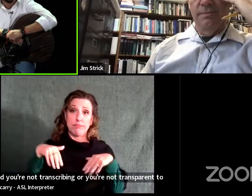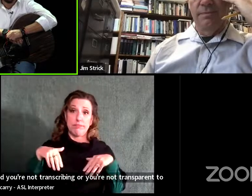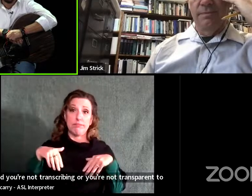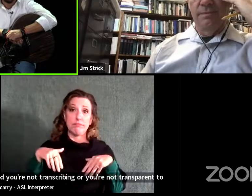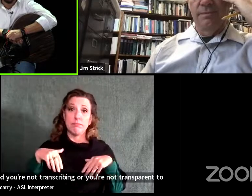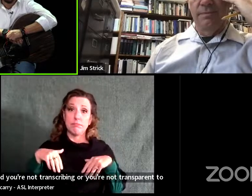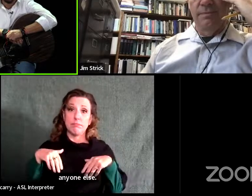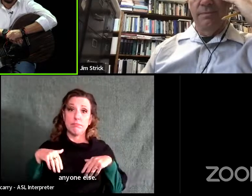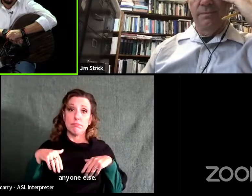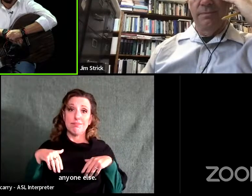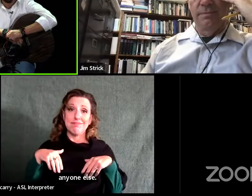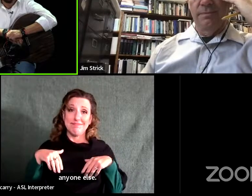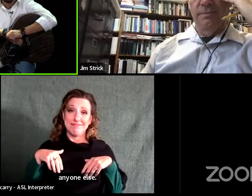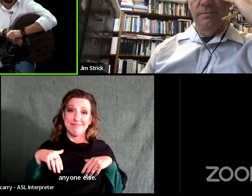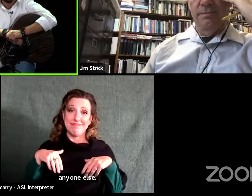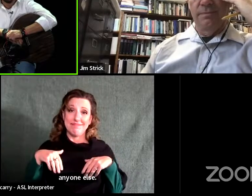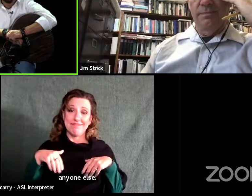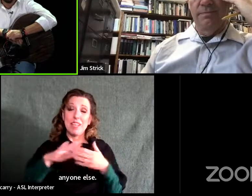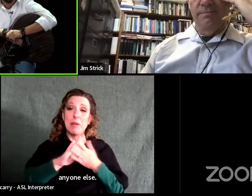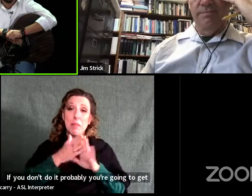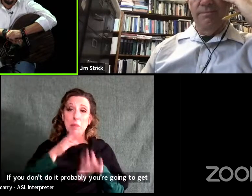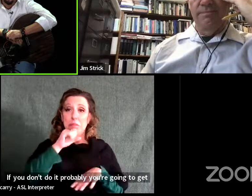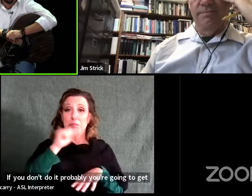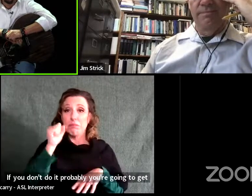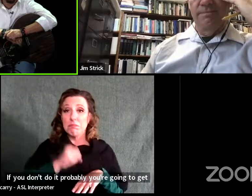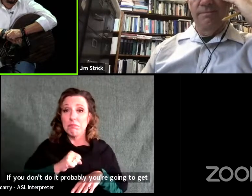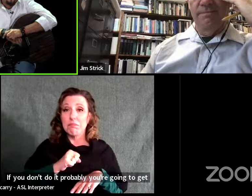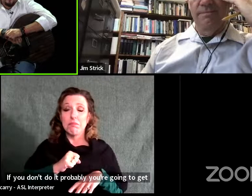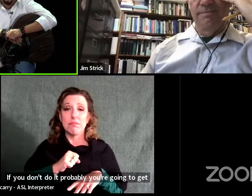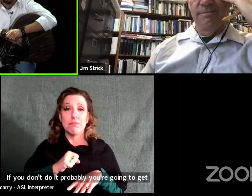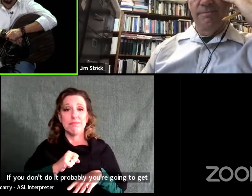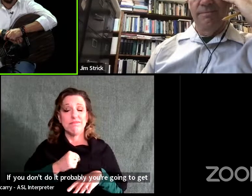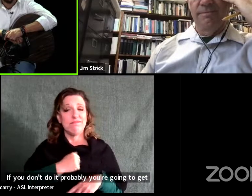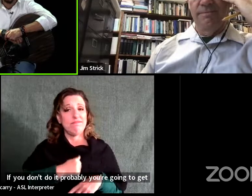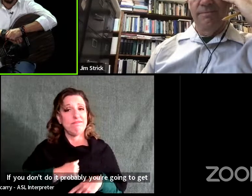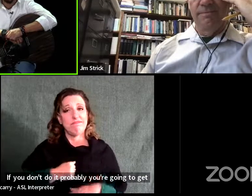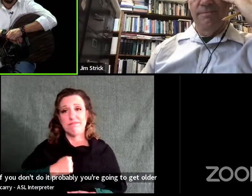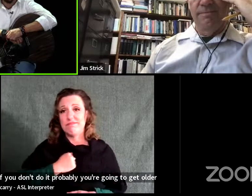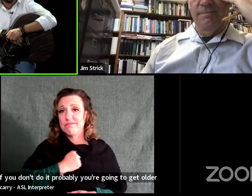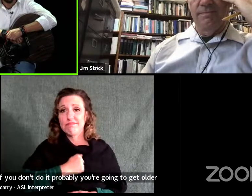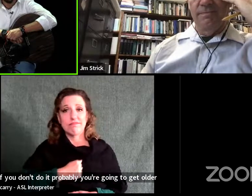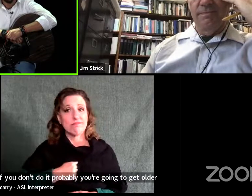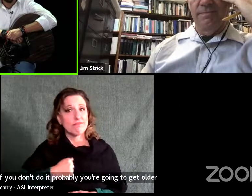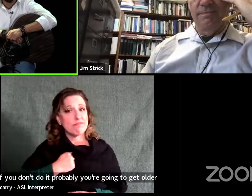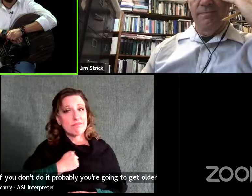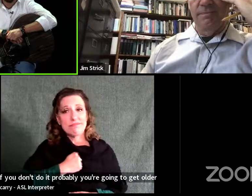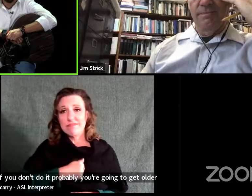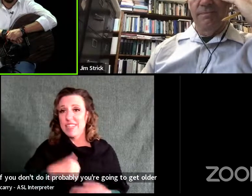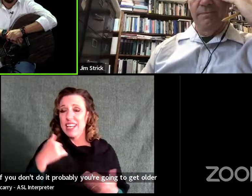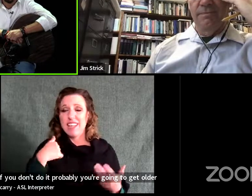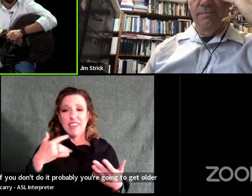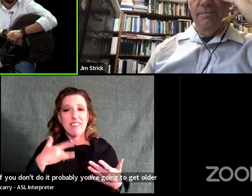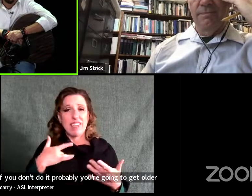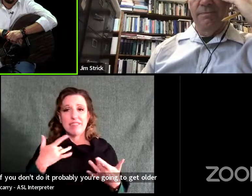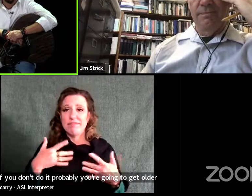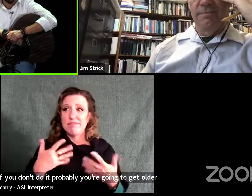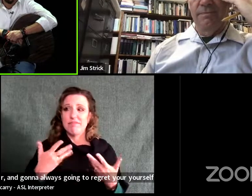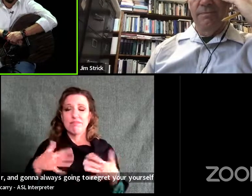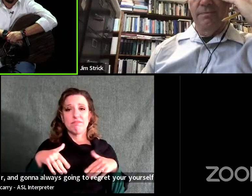probably you're gonna get older and always gonna regret yourself, because you didn't have the,